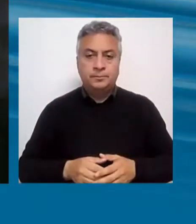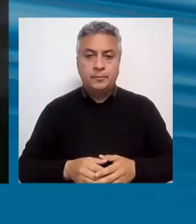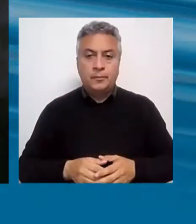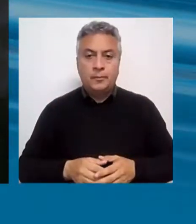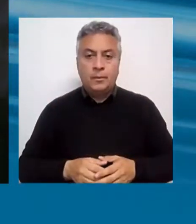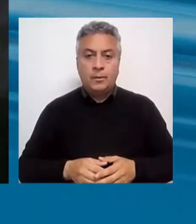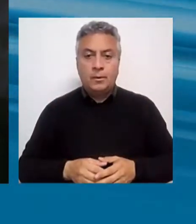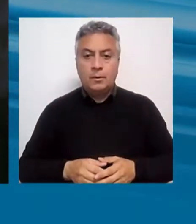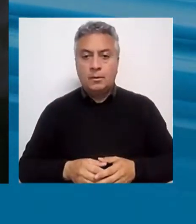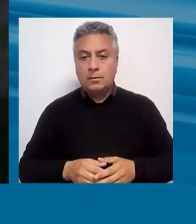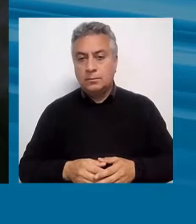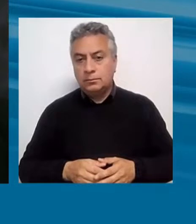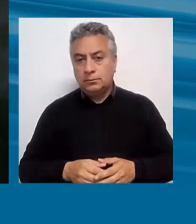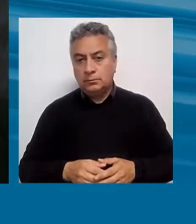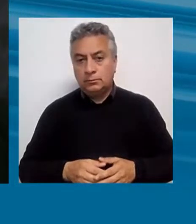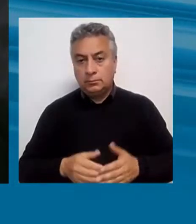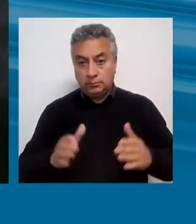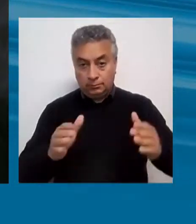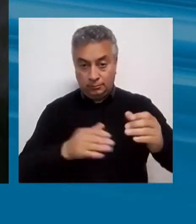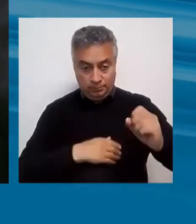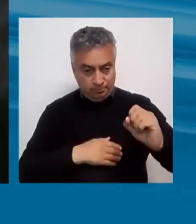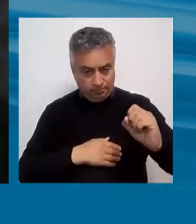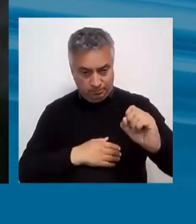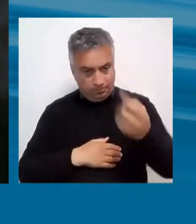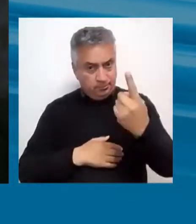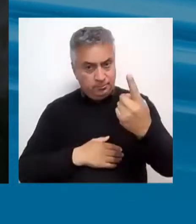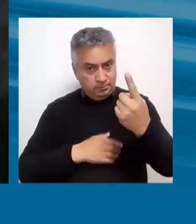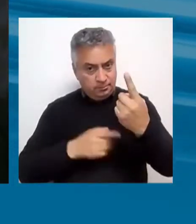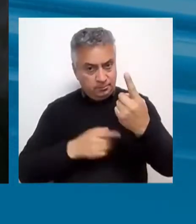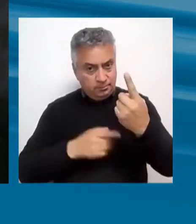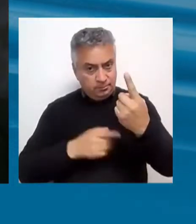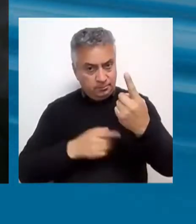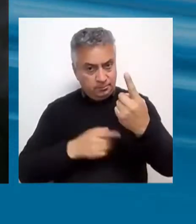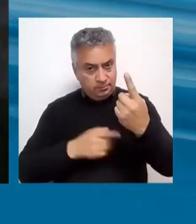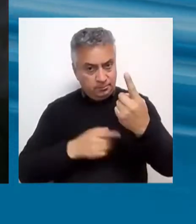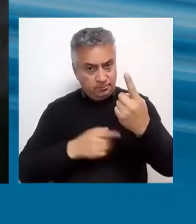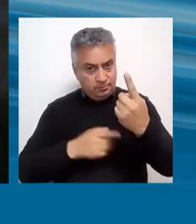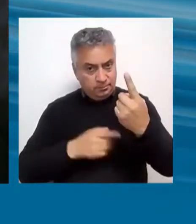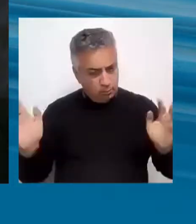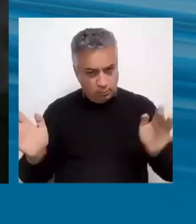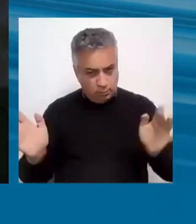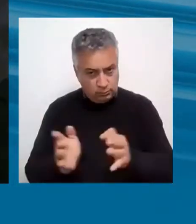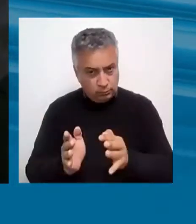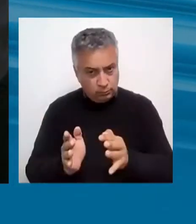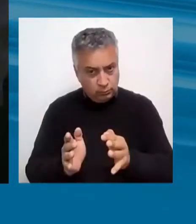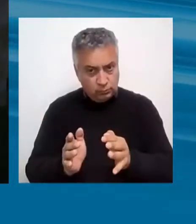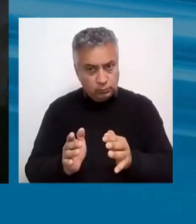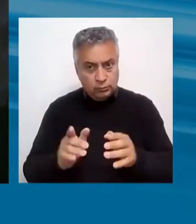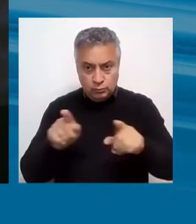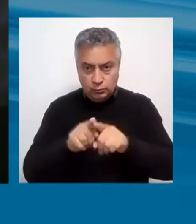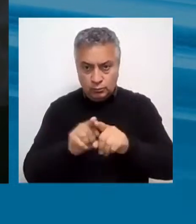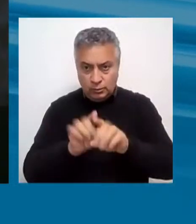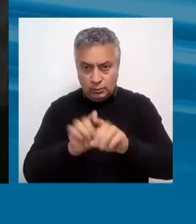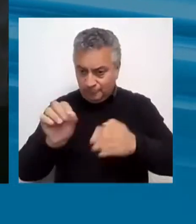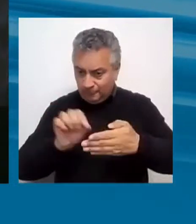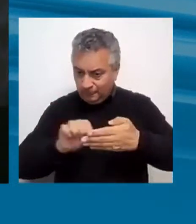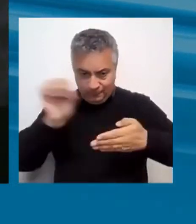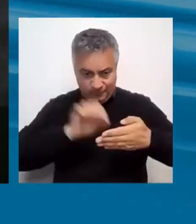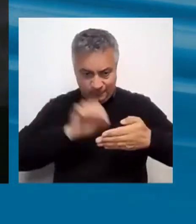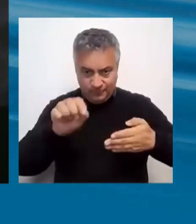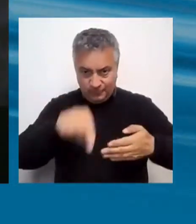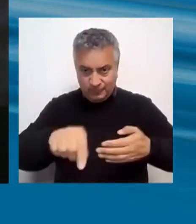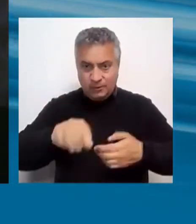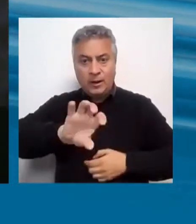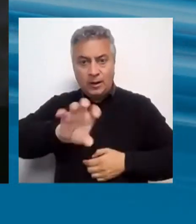And that is why, as a first conclusion, I would like to point out that according to the successful elements to